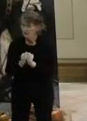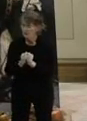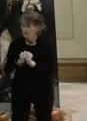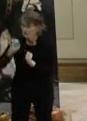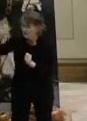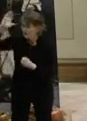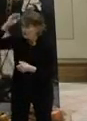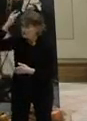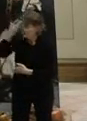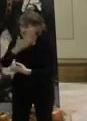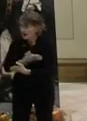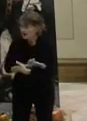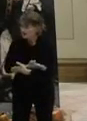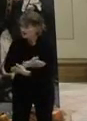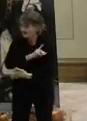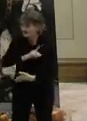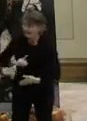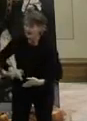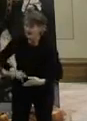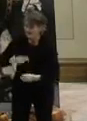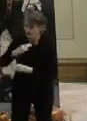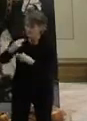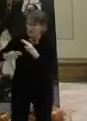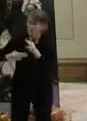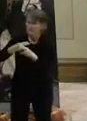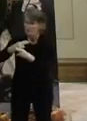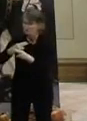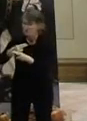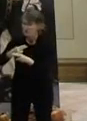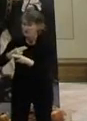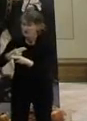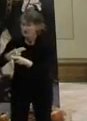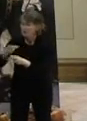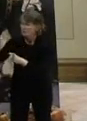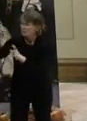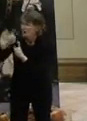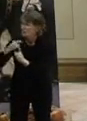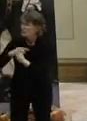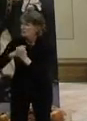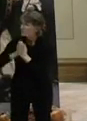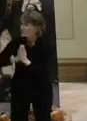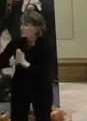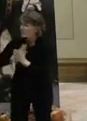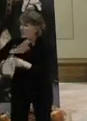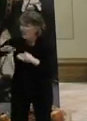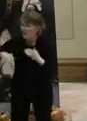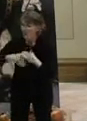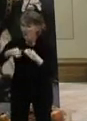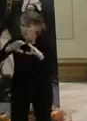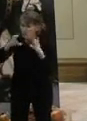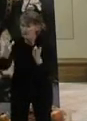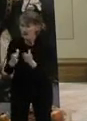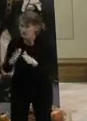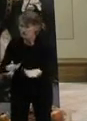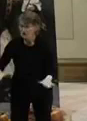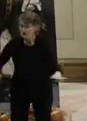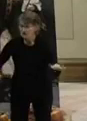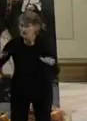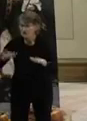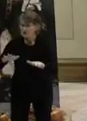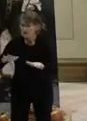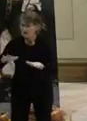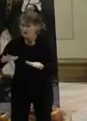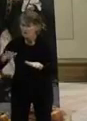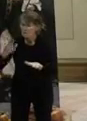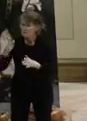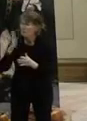the King of the universe, grant, we pray, that the whole of creation, set free